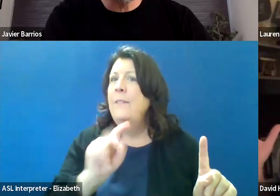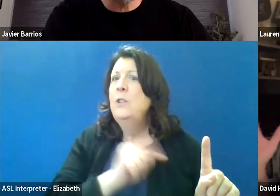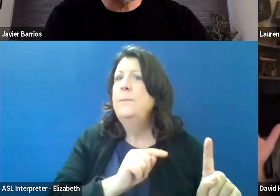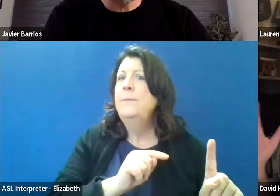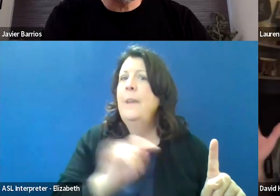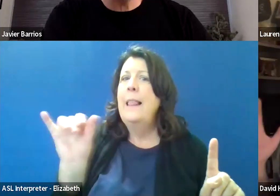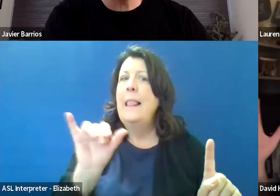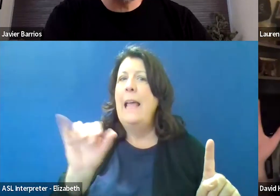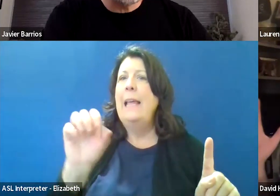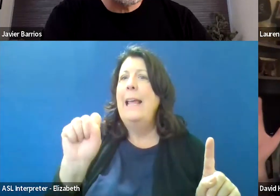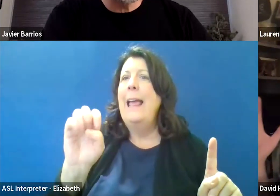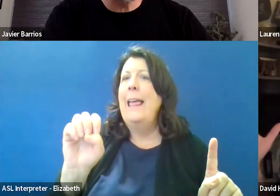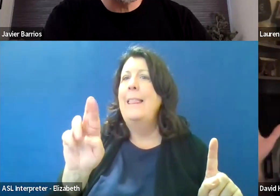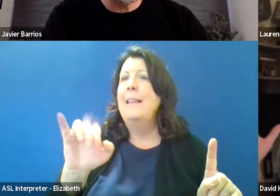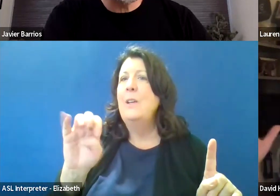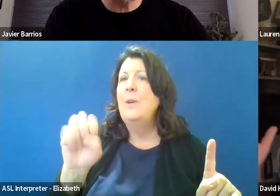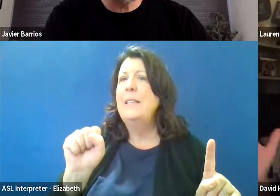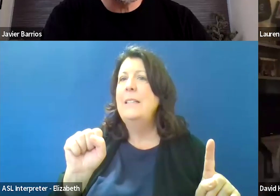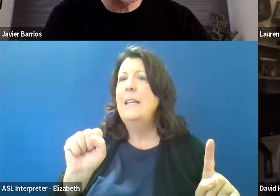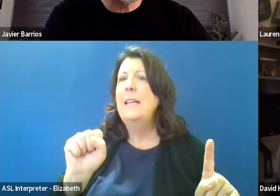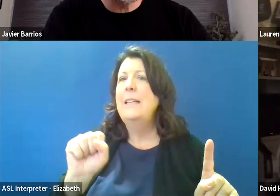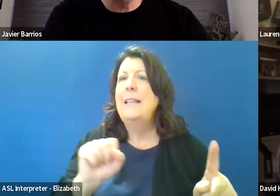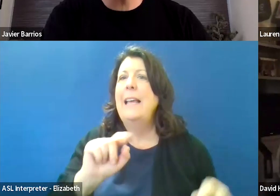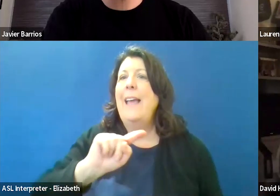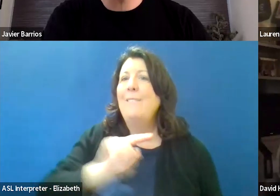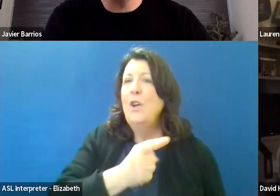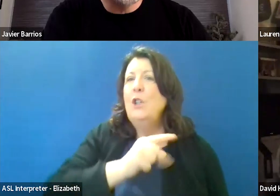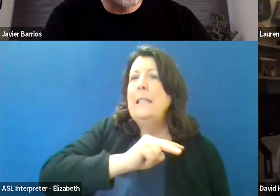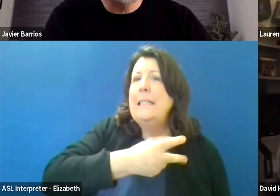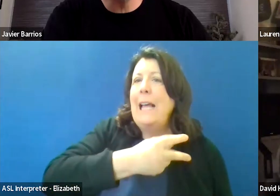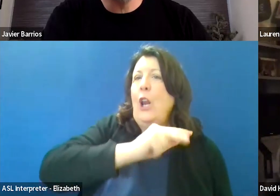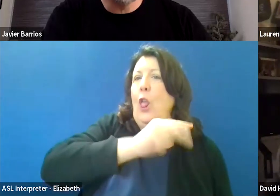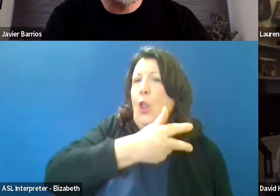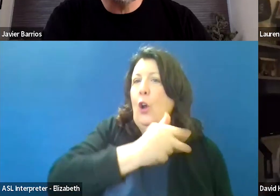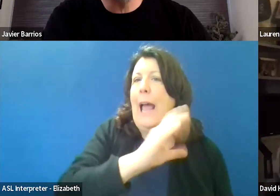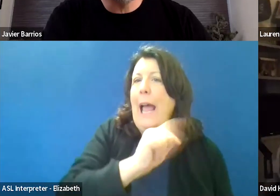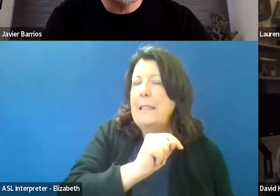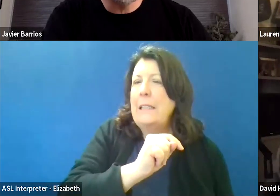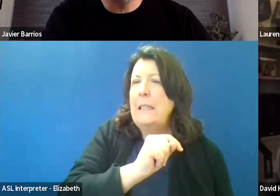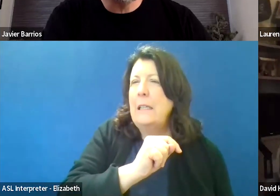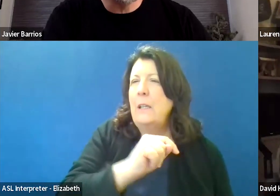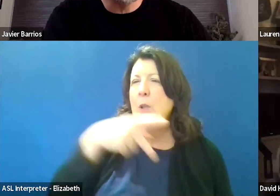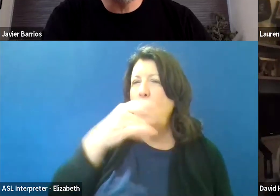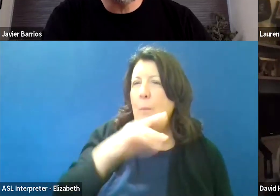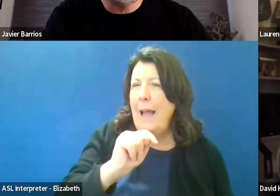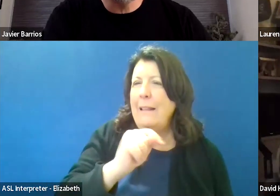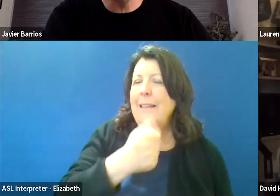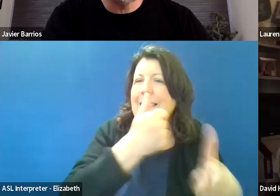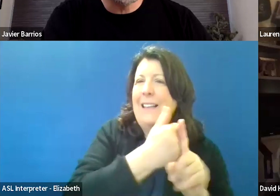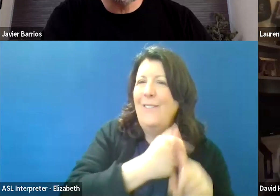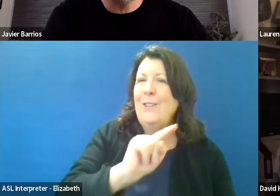the series is like a first, second, and third act. And the pilot for TV series is the first act, essentially. Like you're provoking